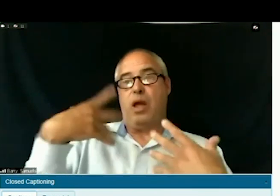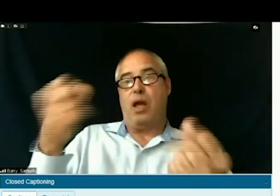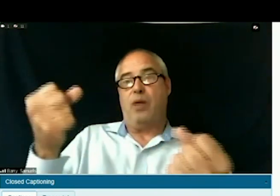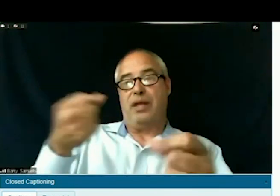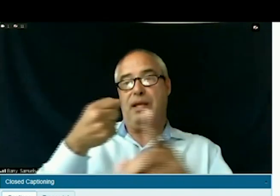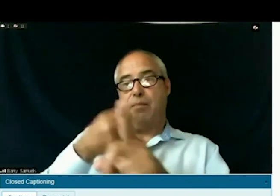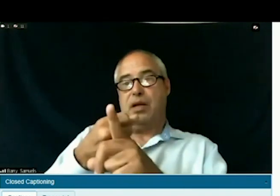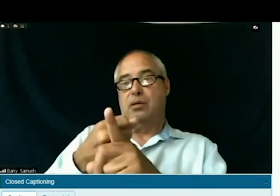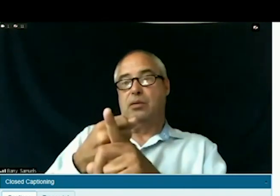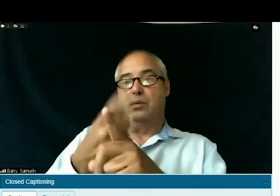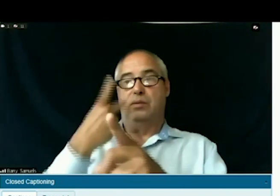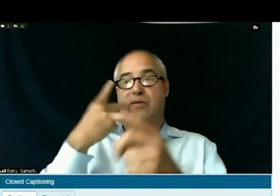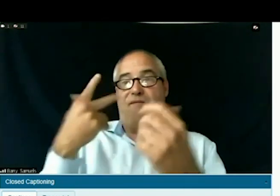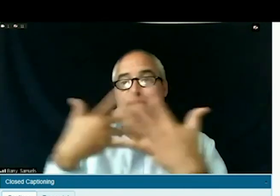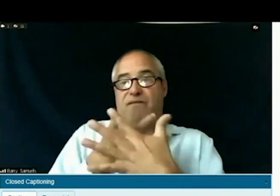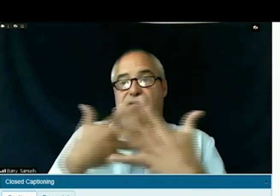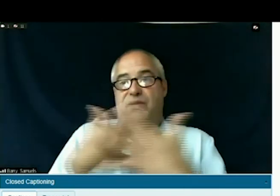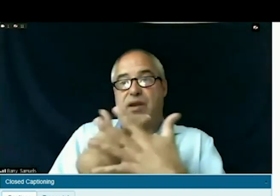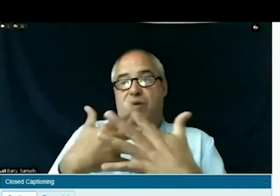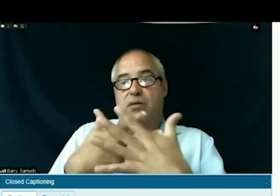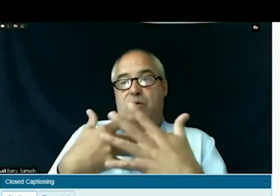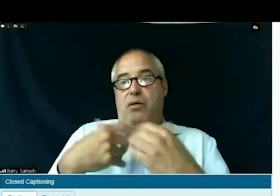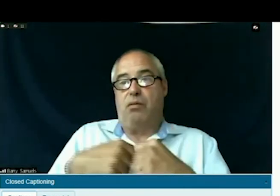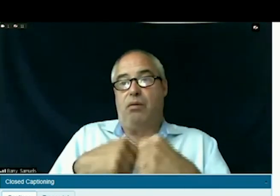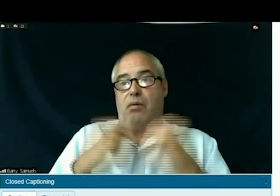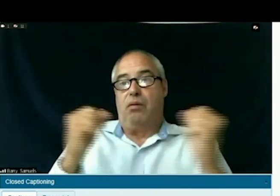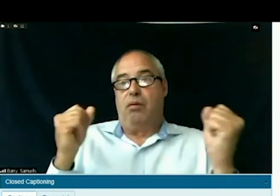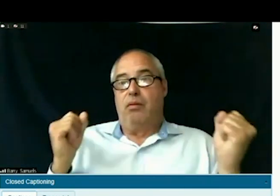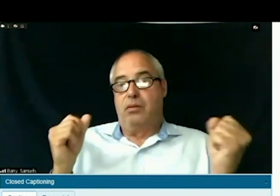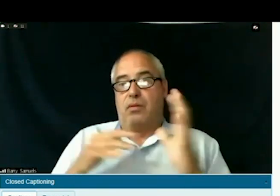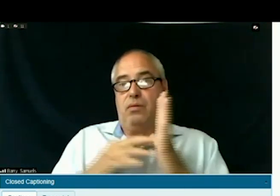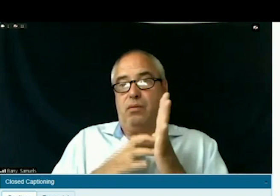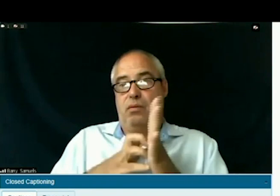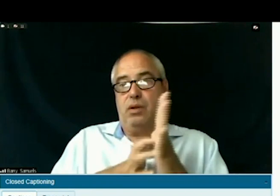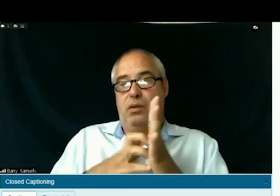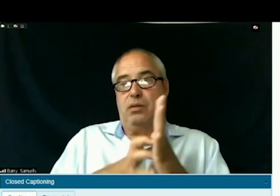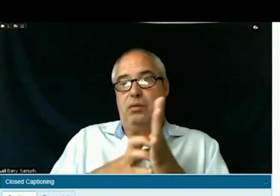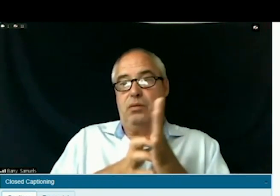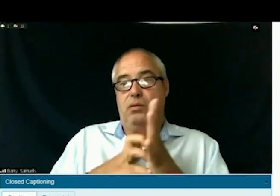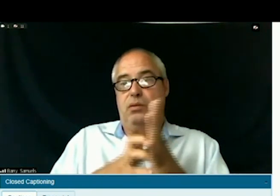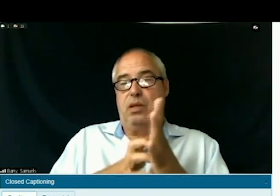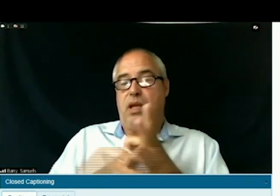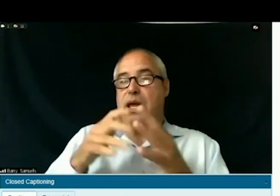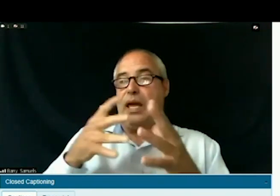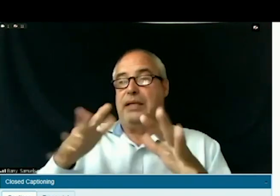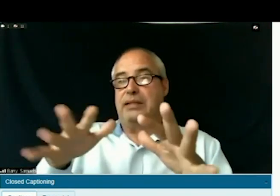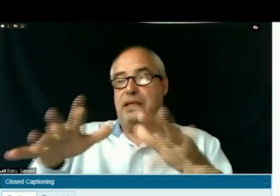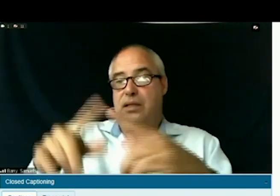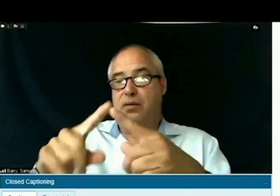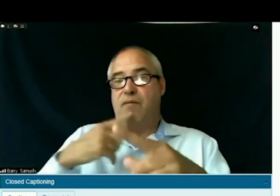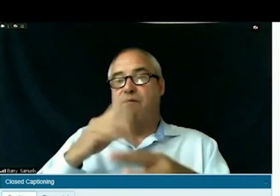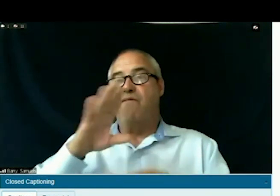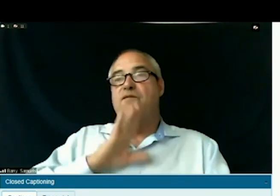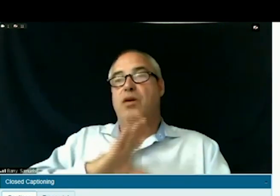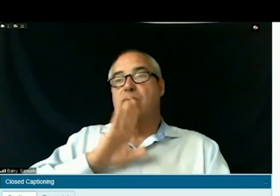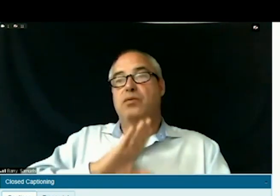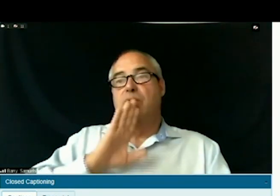saw fear, vulnerability, anxiety, frustration, and isolation that really impacted at least